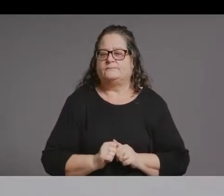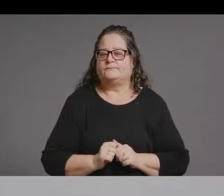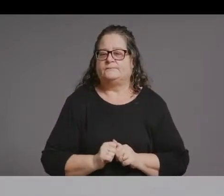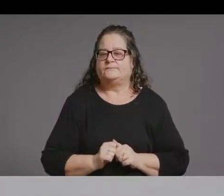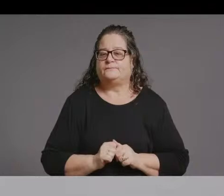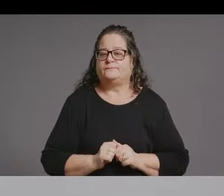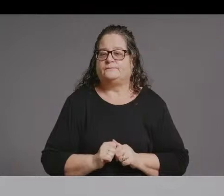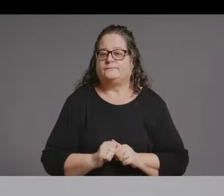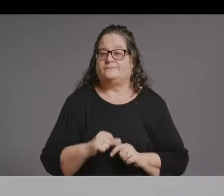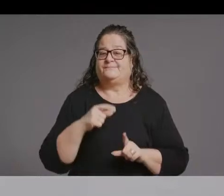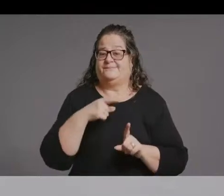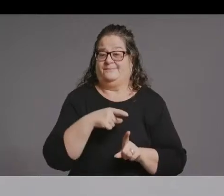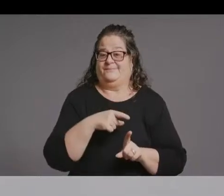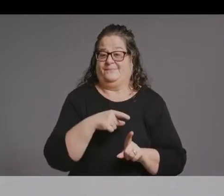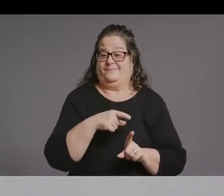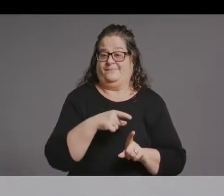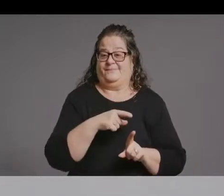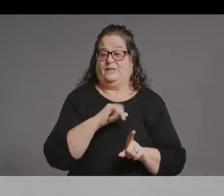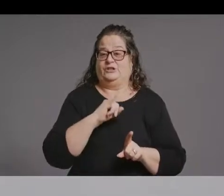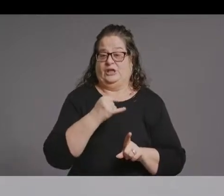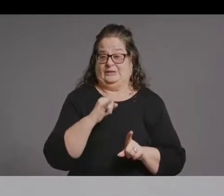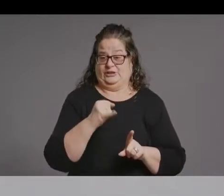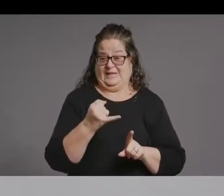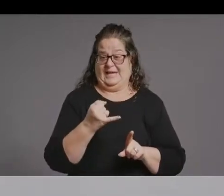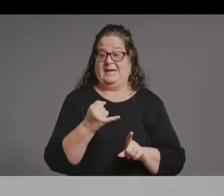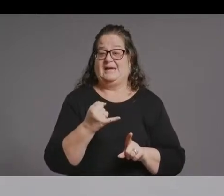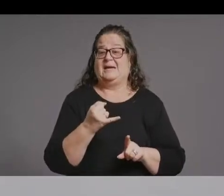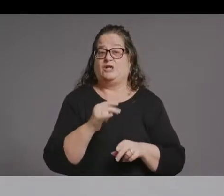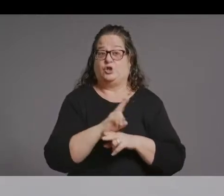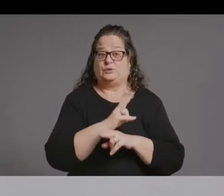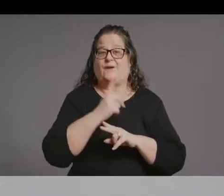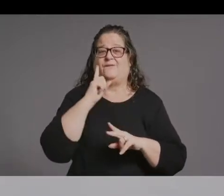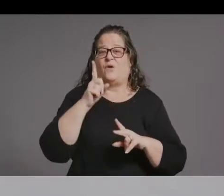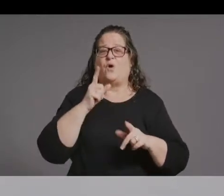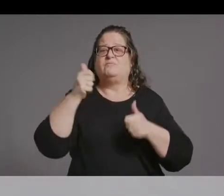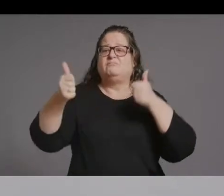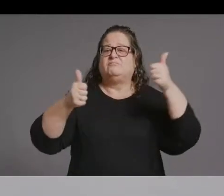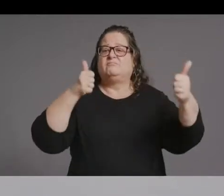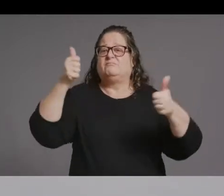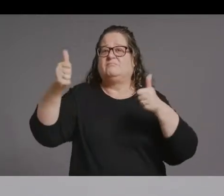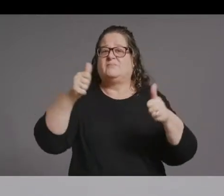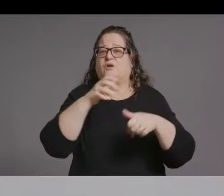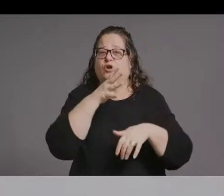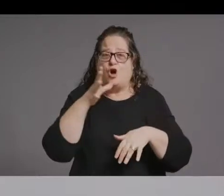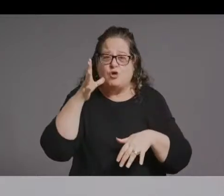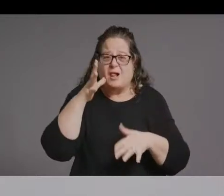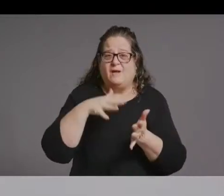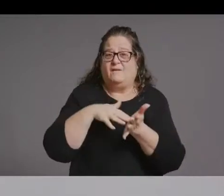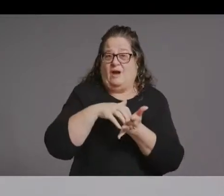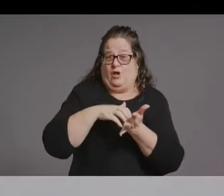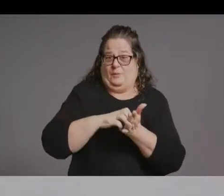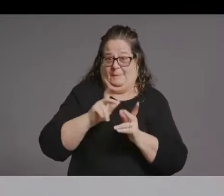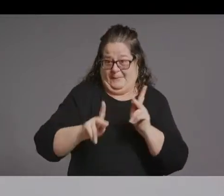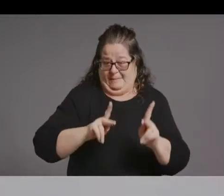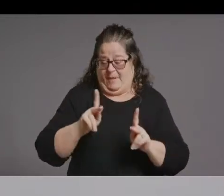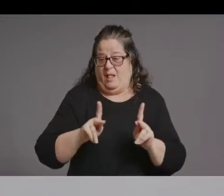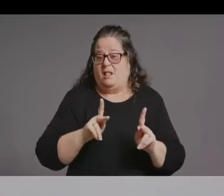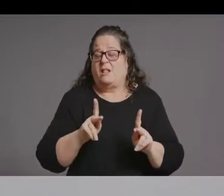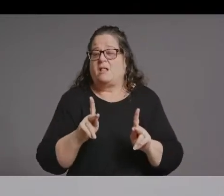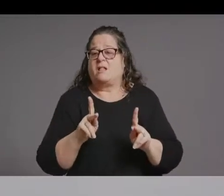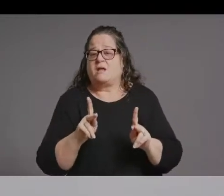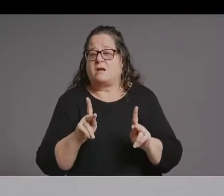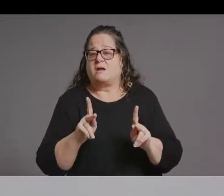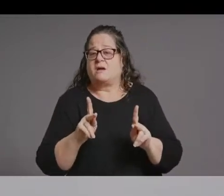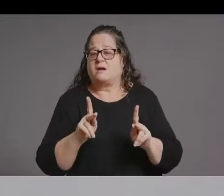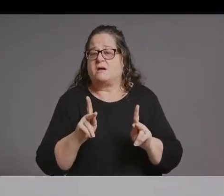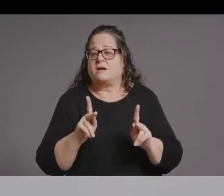vulnerable populations, how might this pause uniquely affect these populations? For example,